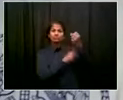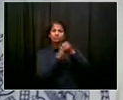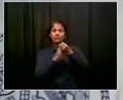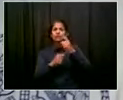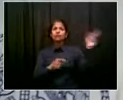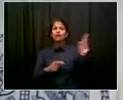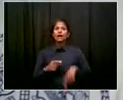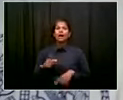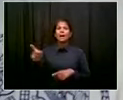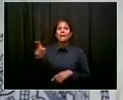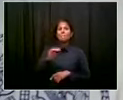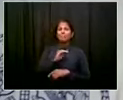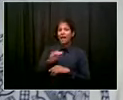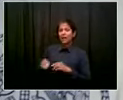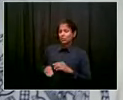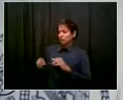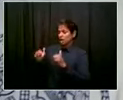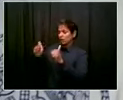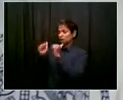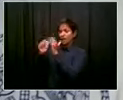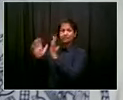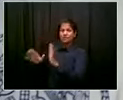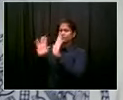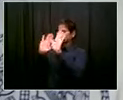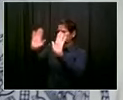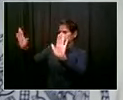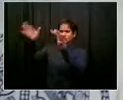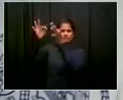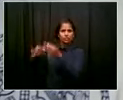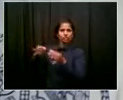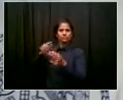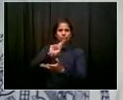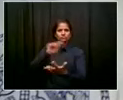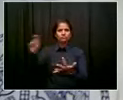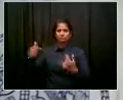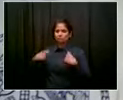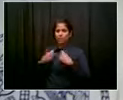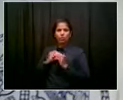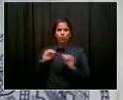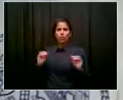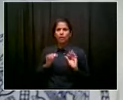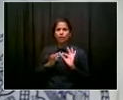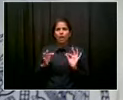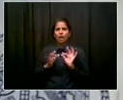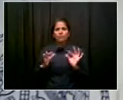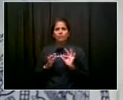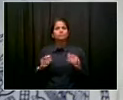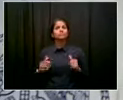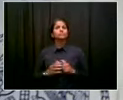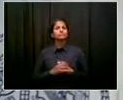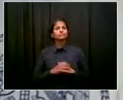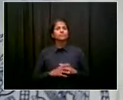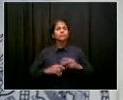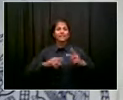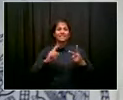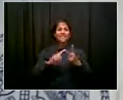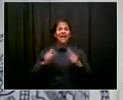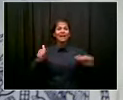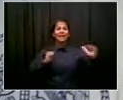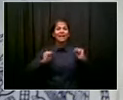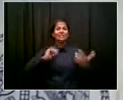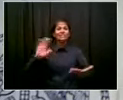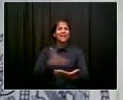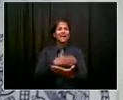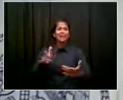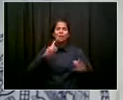tell what's going on here um on the concert it's going to be amazing i can tell you august i can tell